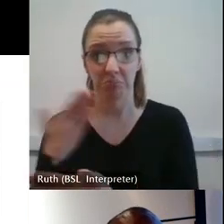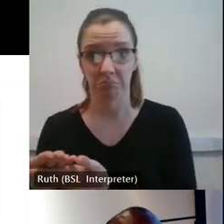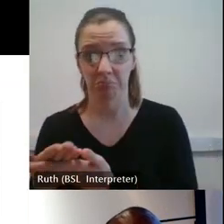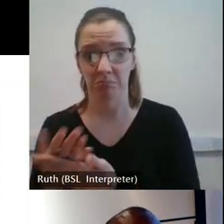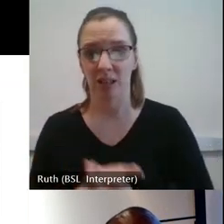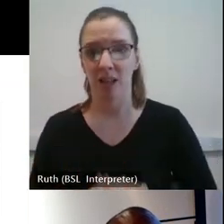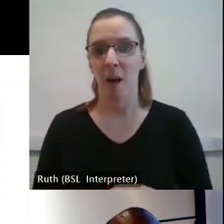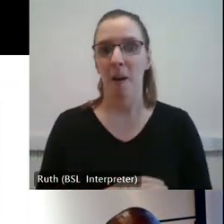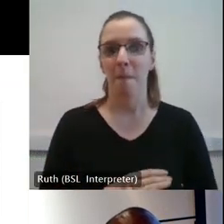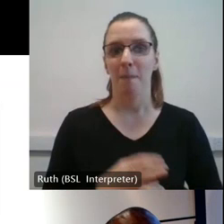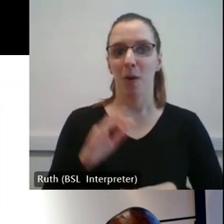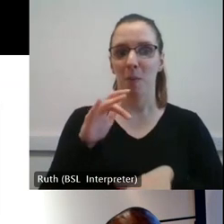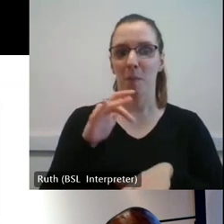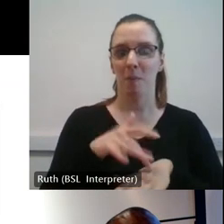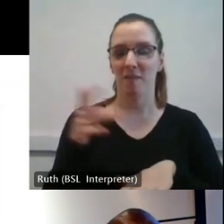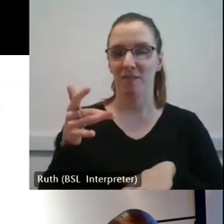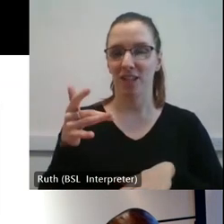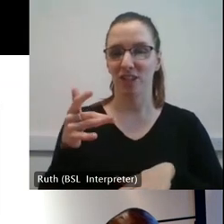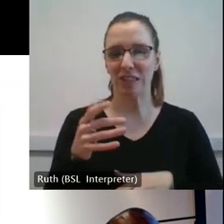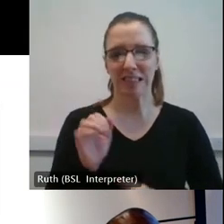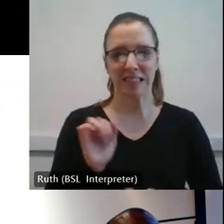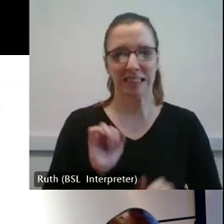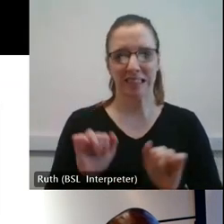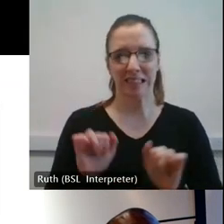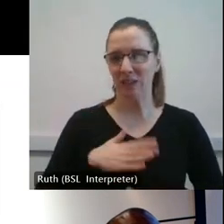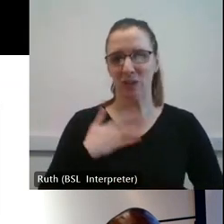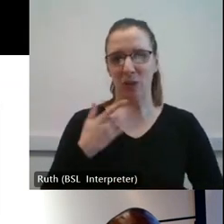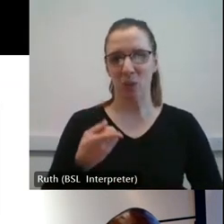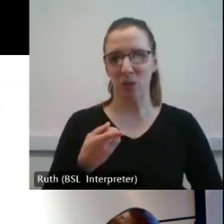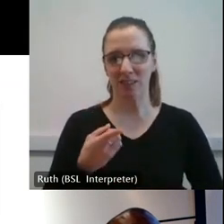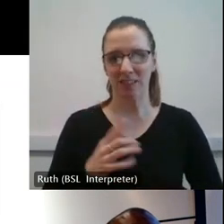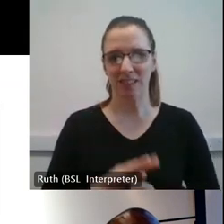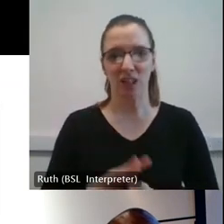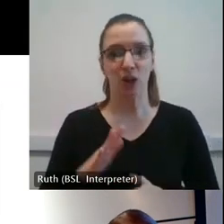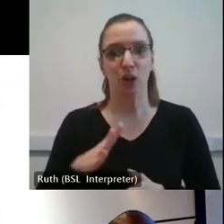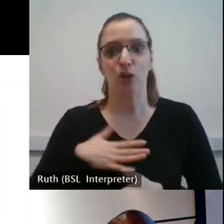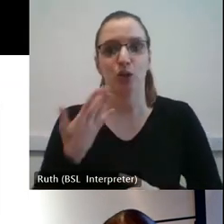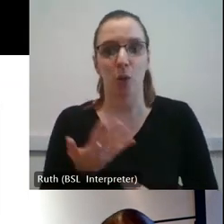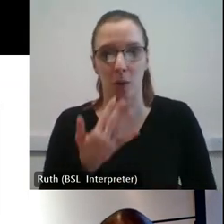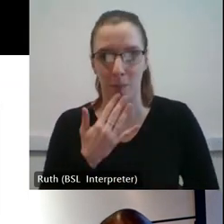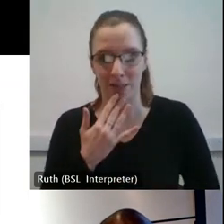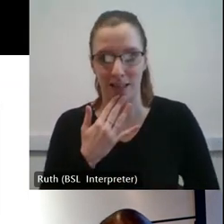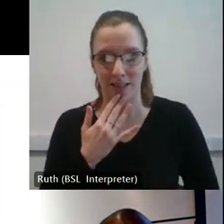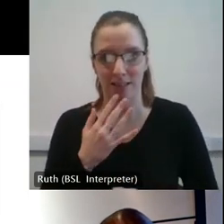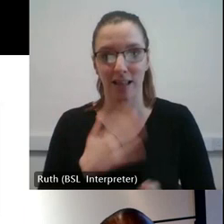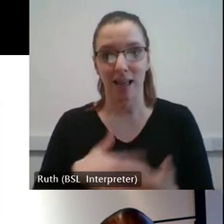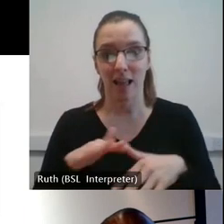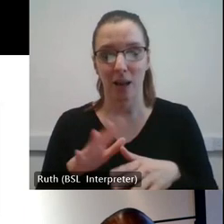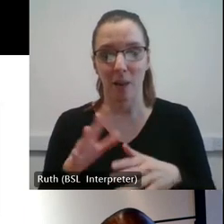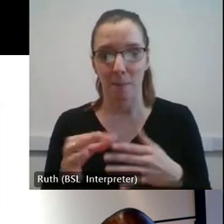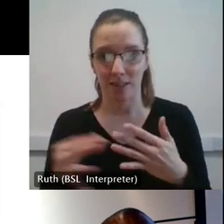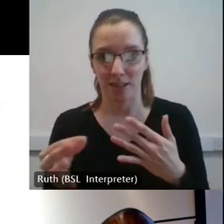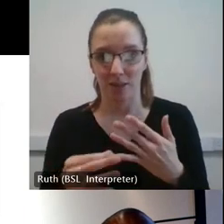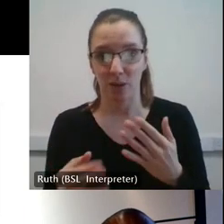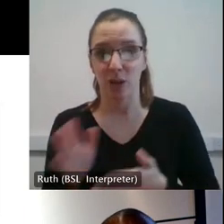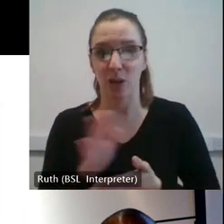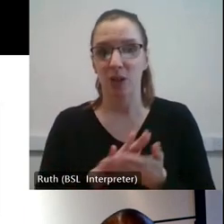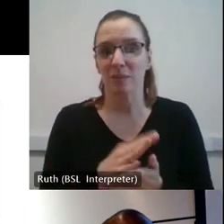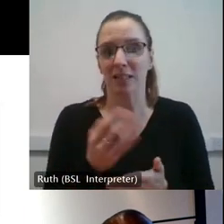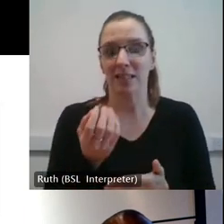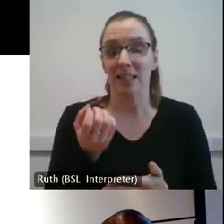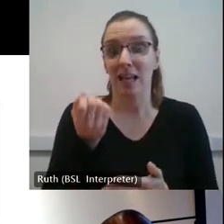comms professionals were very reluctant because they couldn't have any oversight in the material that was being produced. They effectively wouldn't understand what